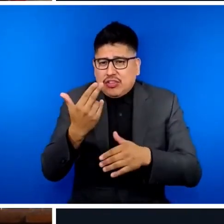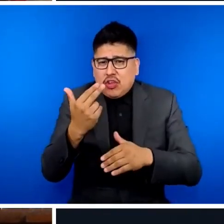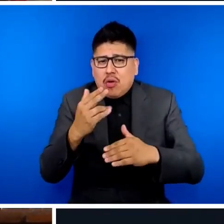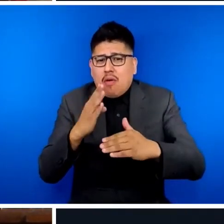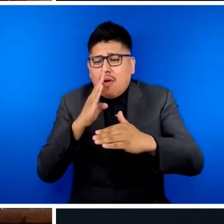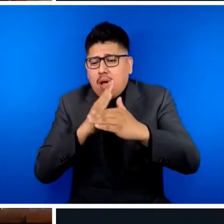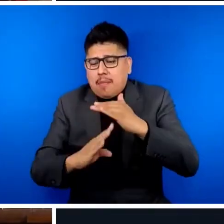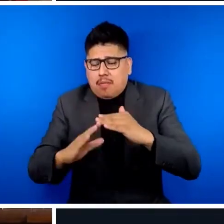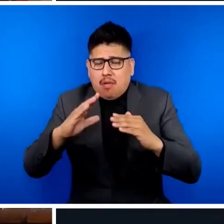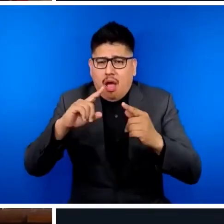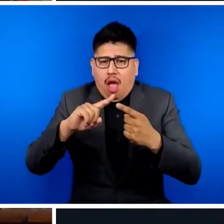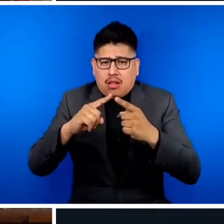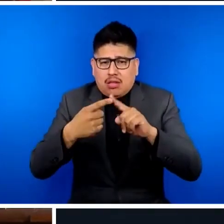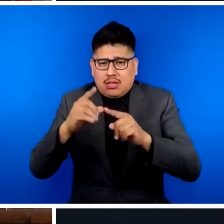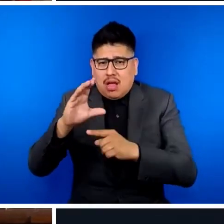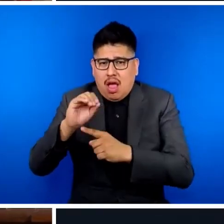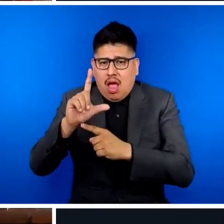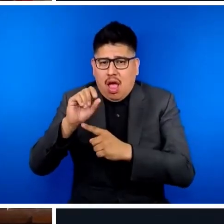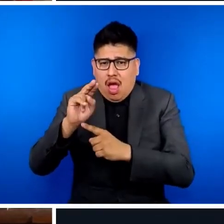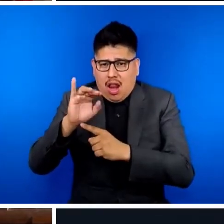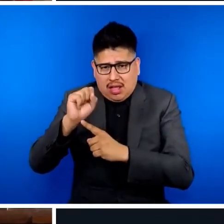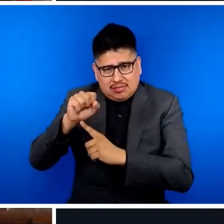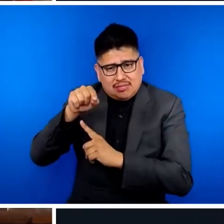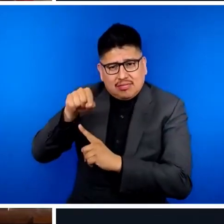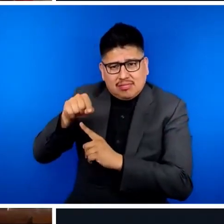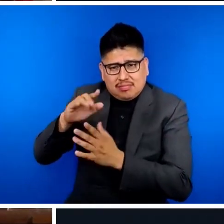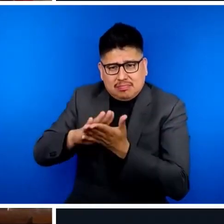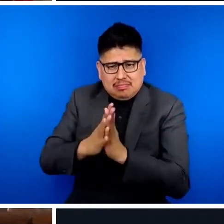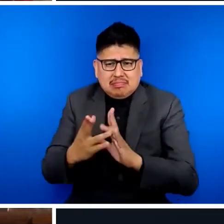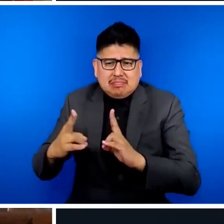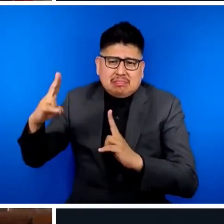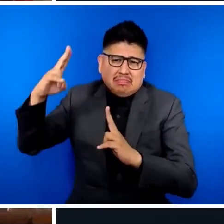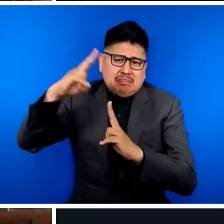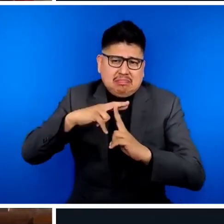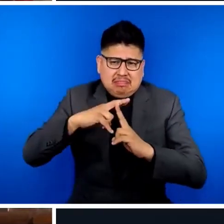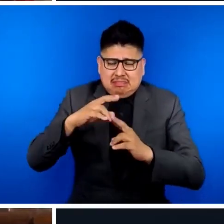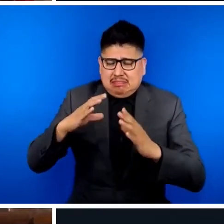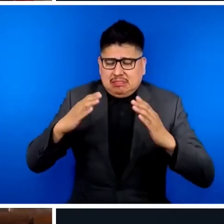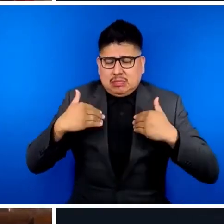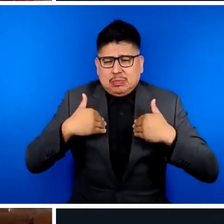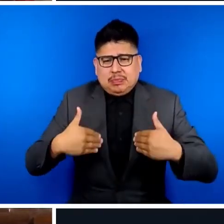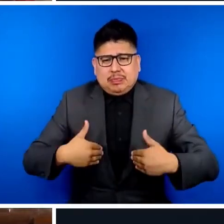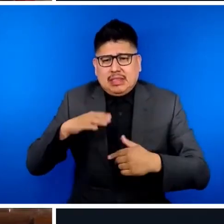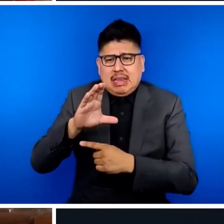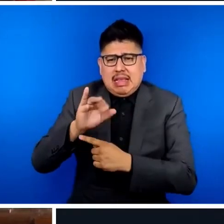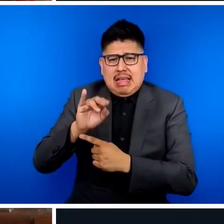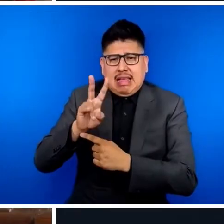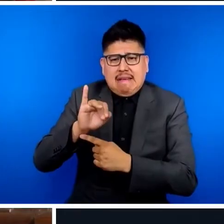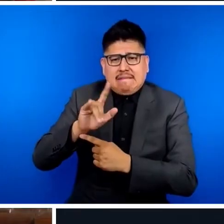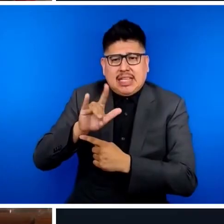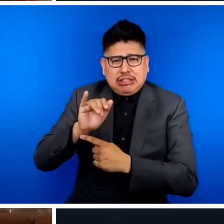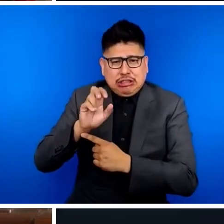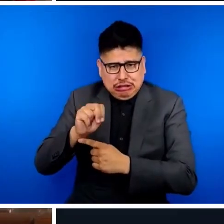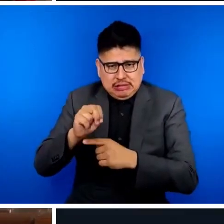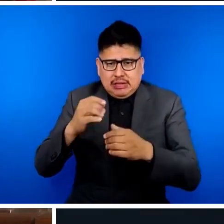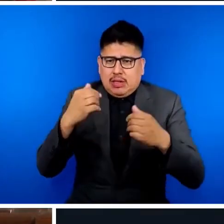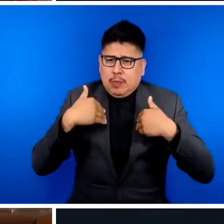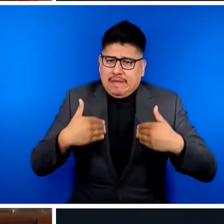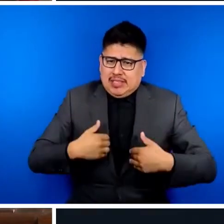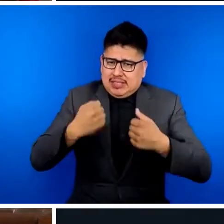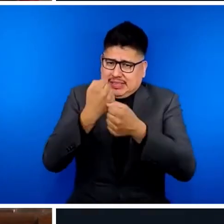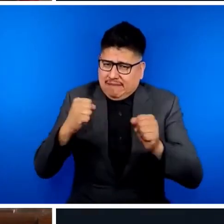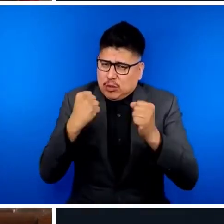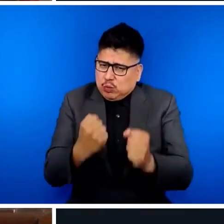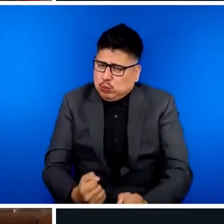pinnacle of human civilization and human freedom, the strongest, wealthiest, most powerful, most successful nation in all